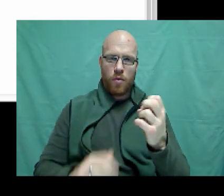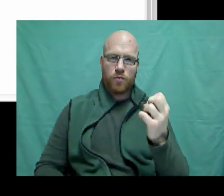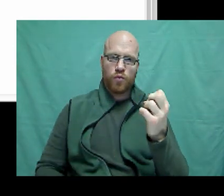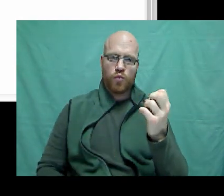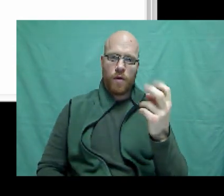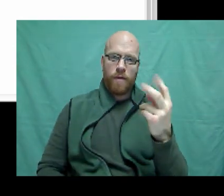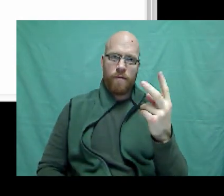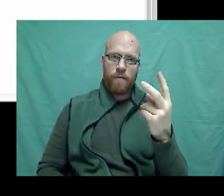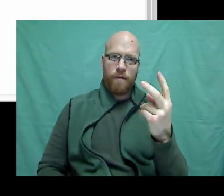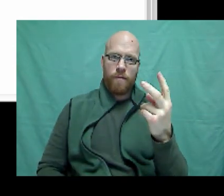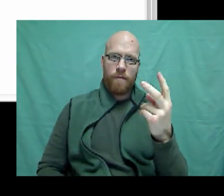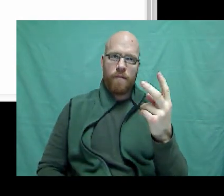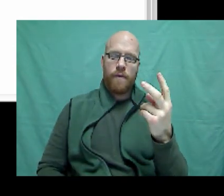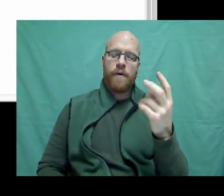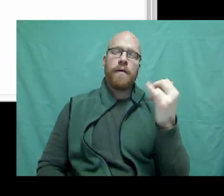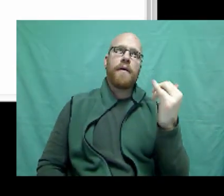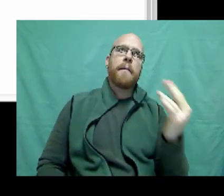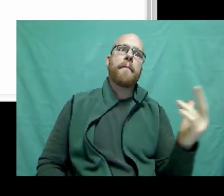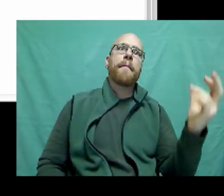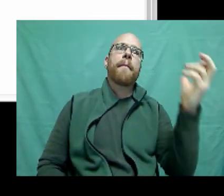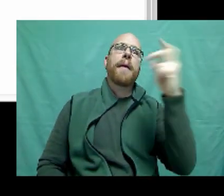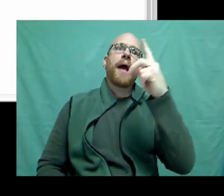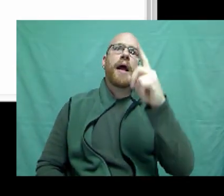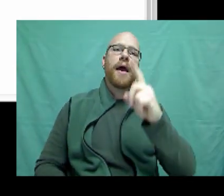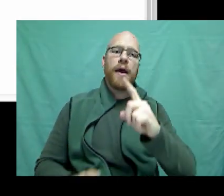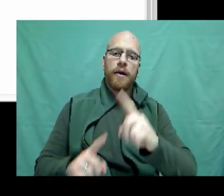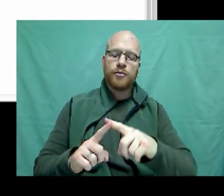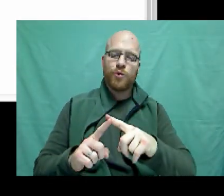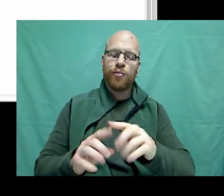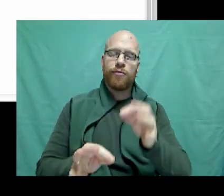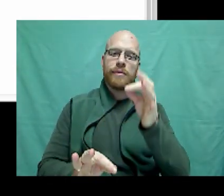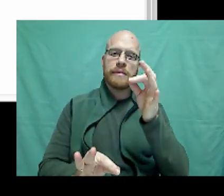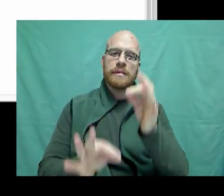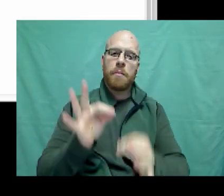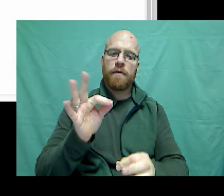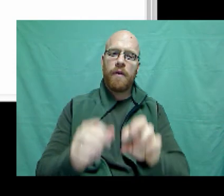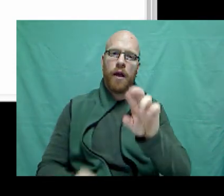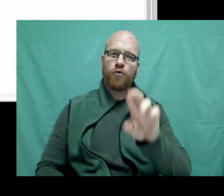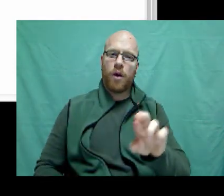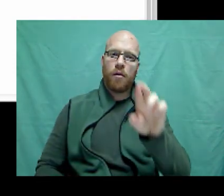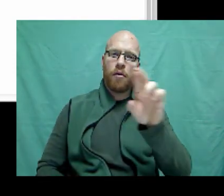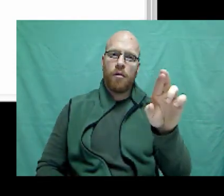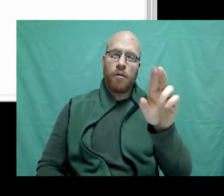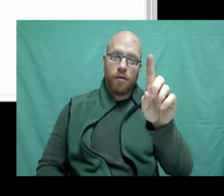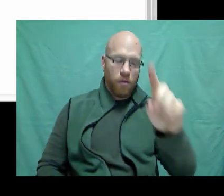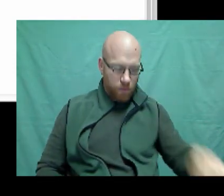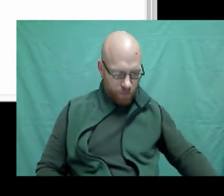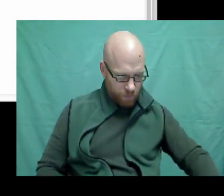root on both sides, and I'll have to simplify that radical.